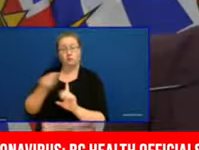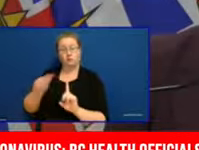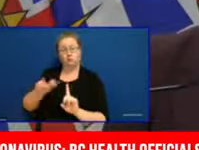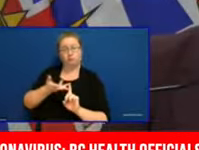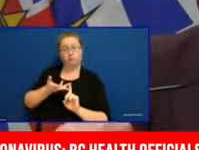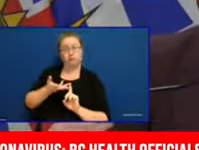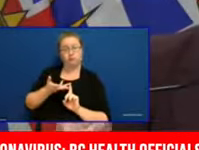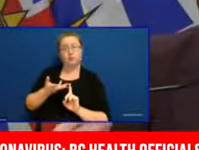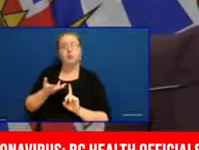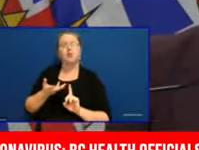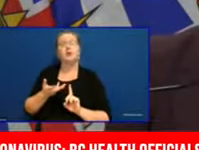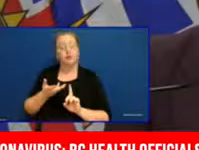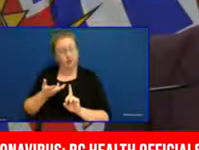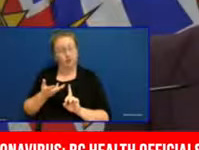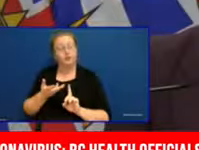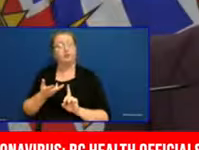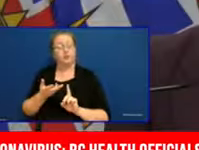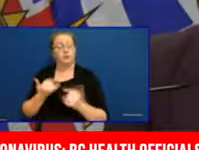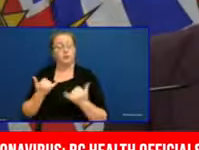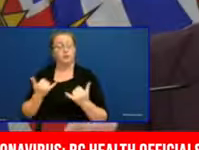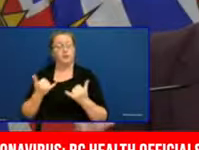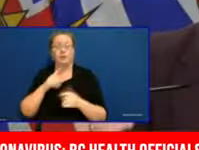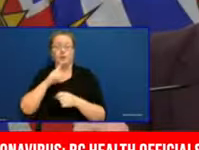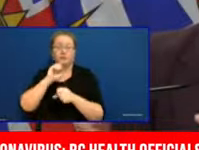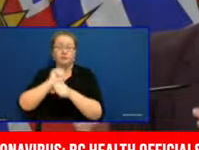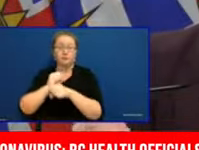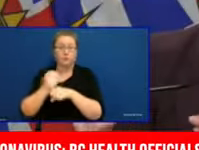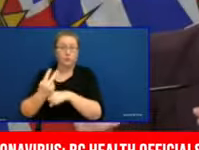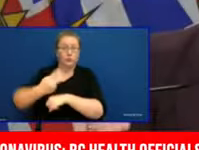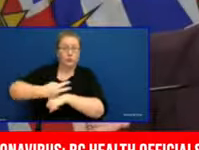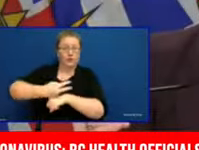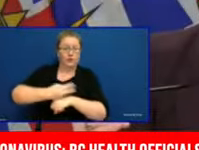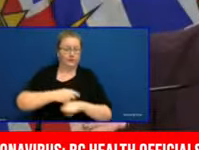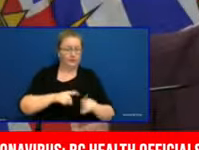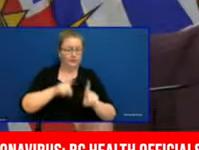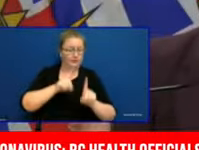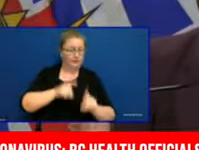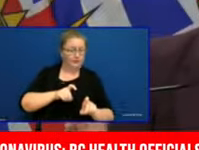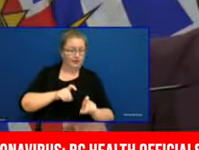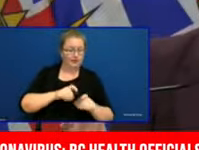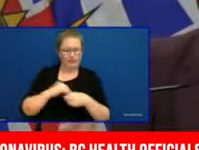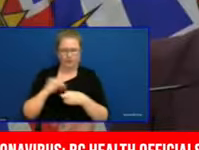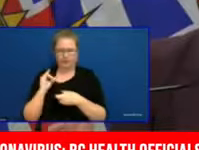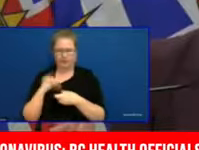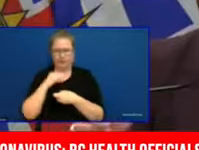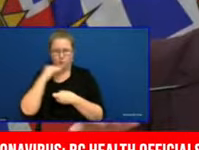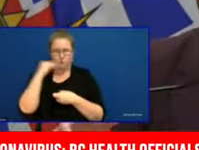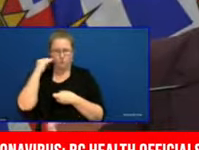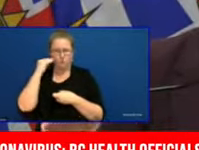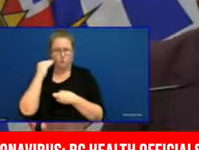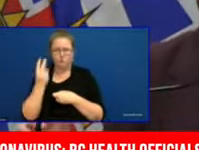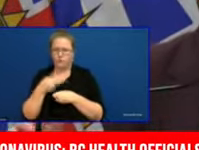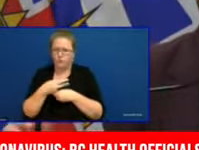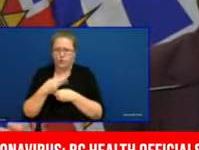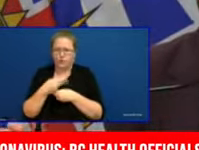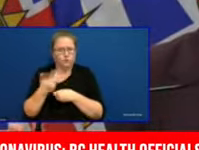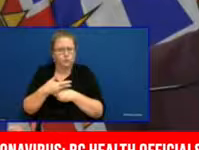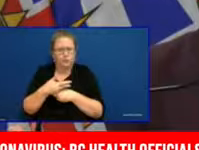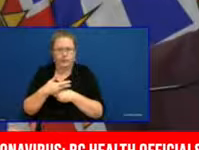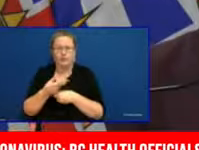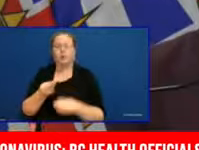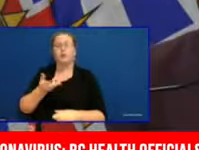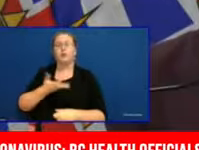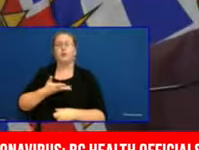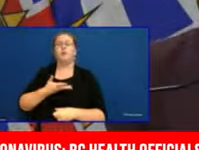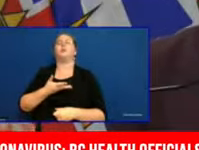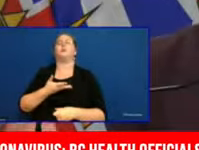health gets that information and follows up with you. We're at that point right now where we all need to take a bit of responsibility for bending this